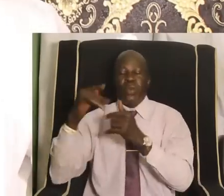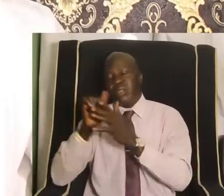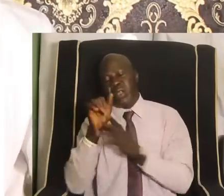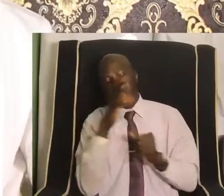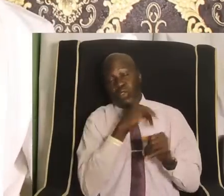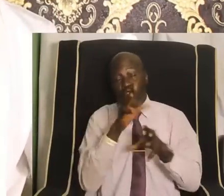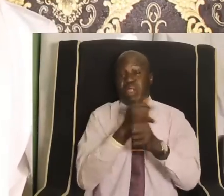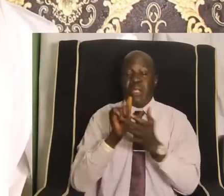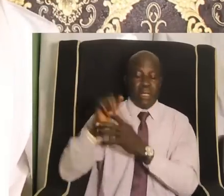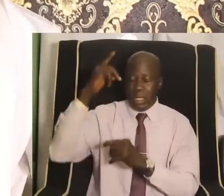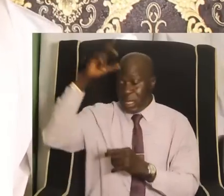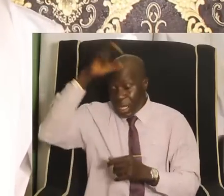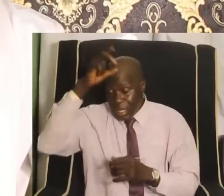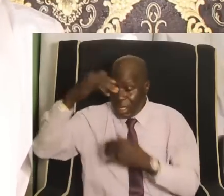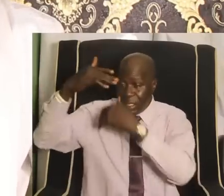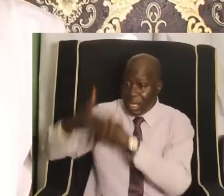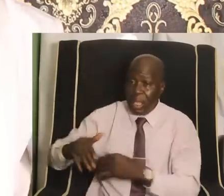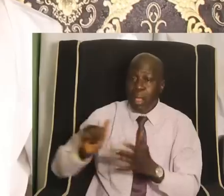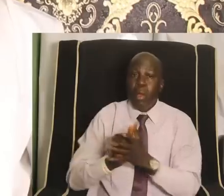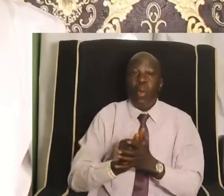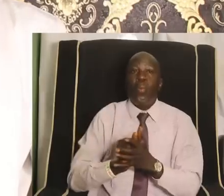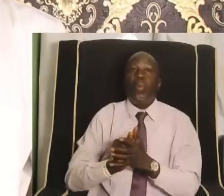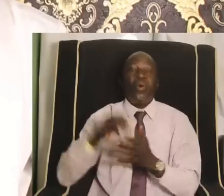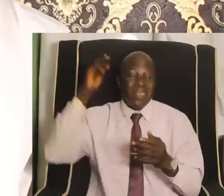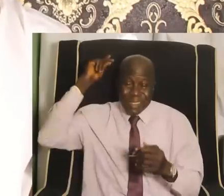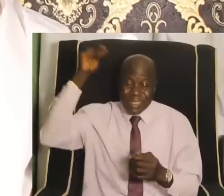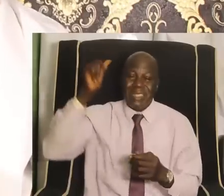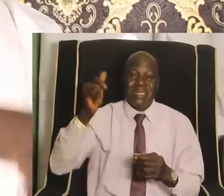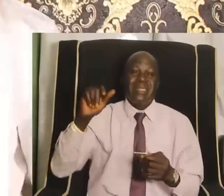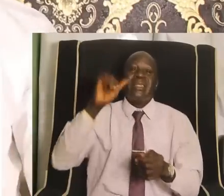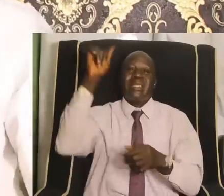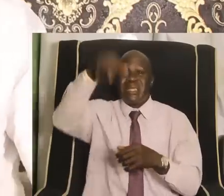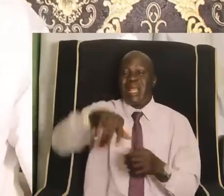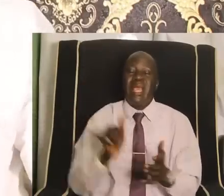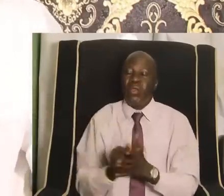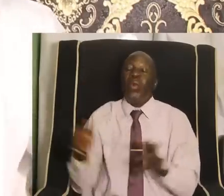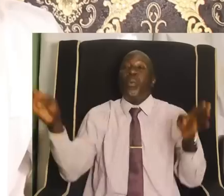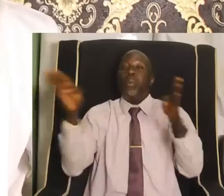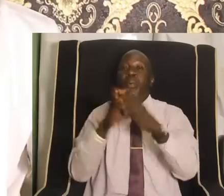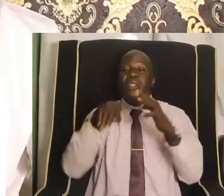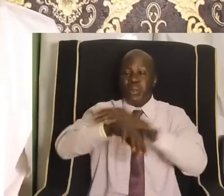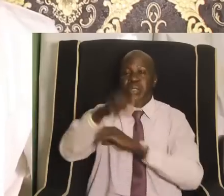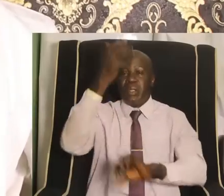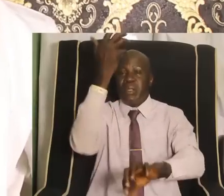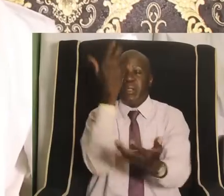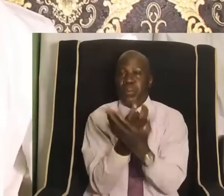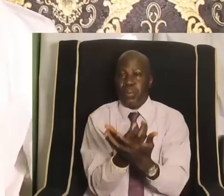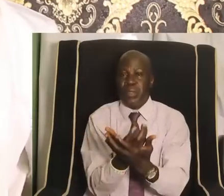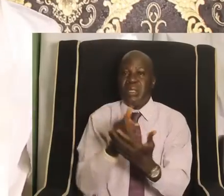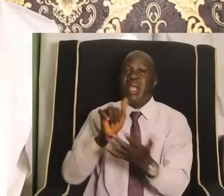He was told in the dream that he has glory of soul, but they want to snatch away from him with the giants. And he found himself from there to